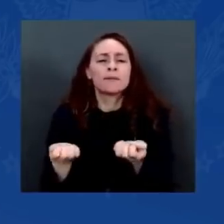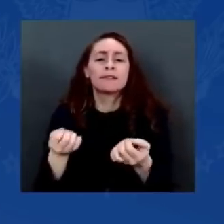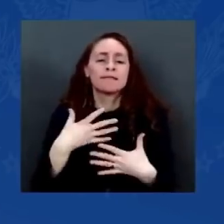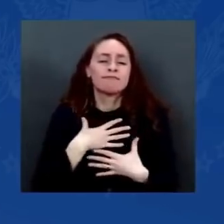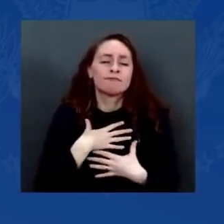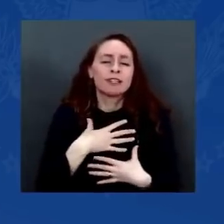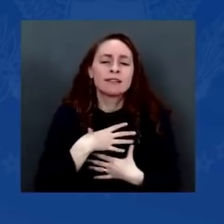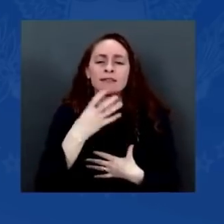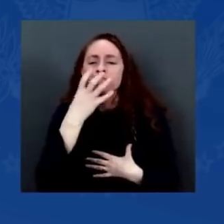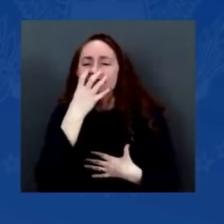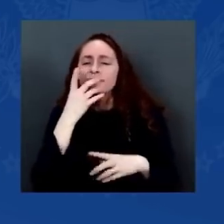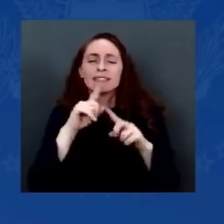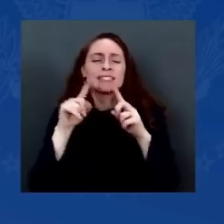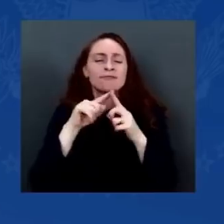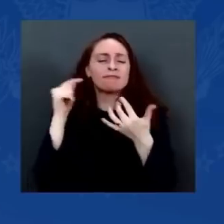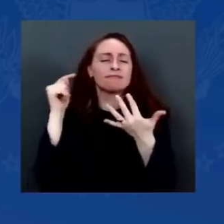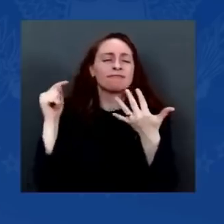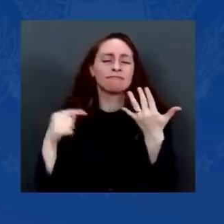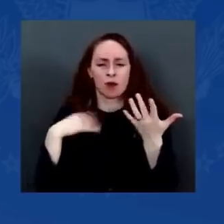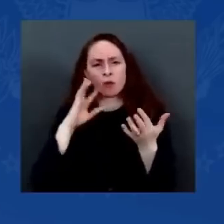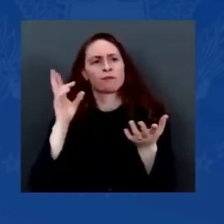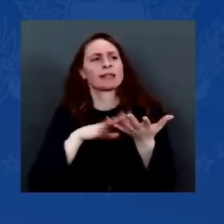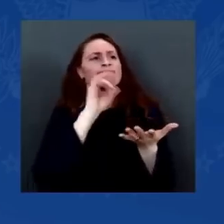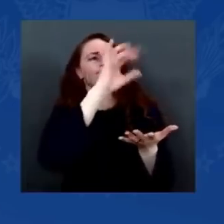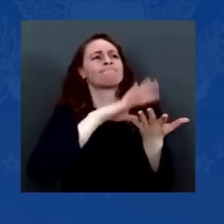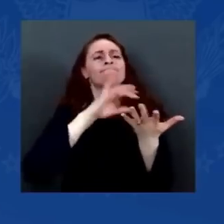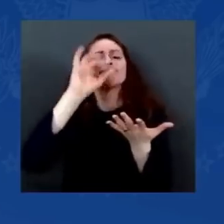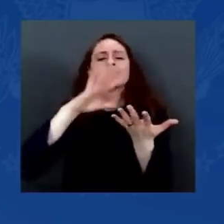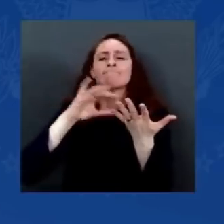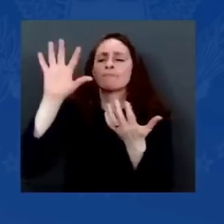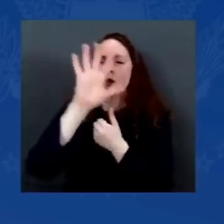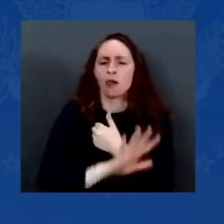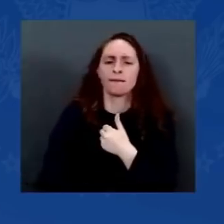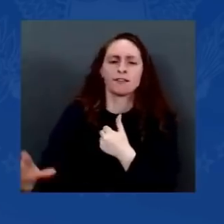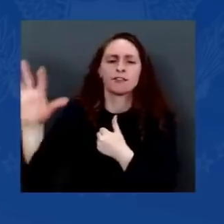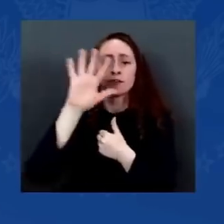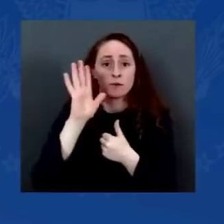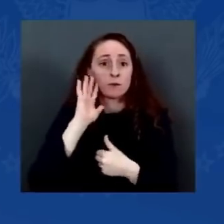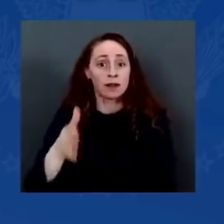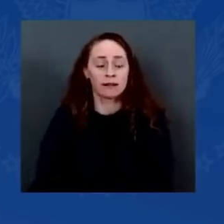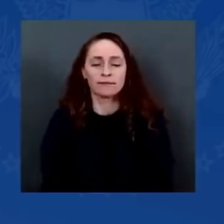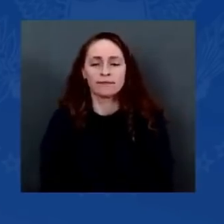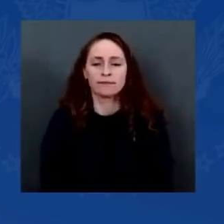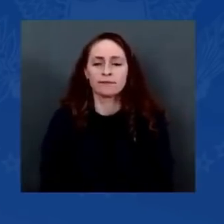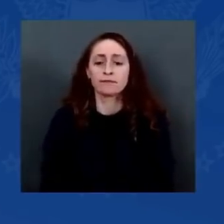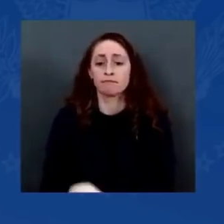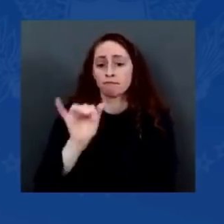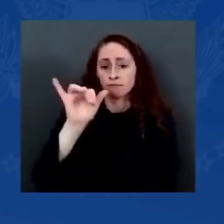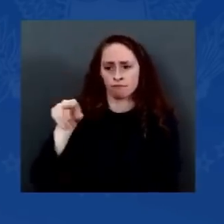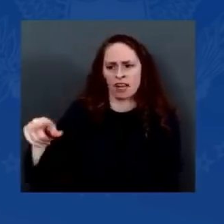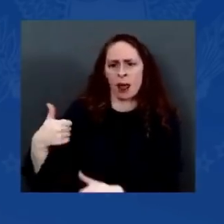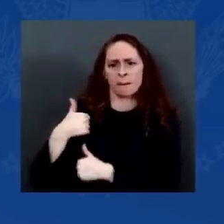to mobilize an additional 1,000 troops to be deployed to help staff local hospitals and